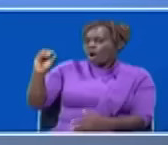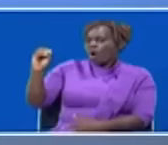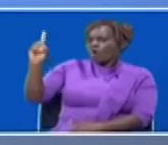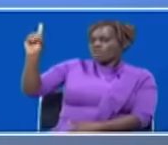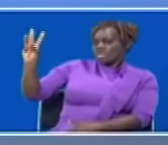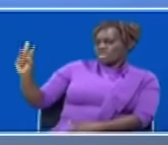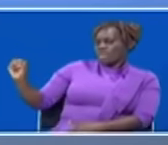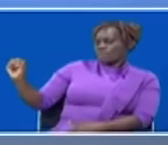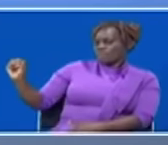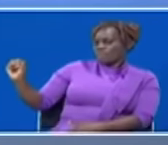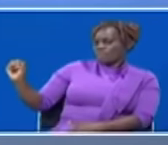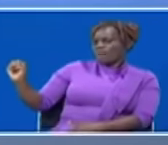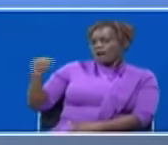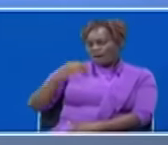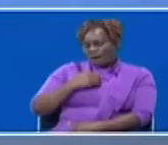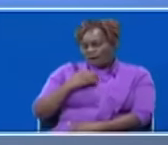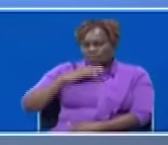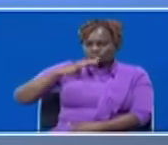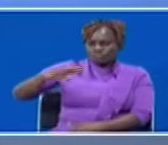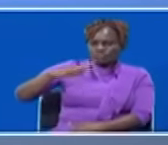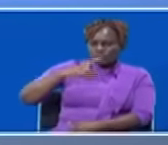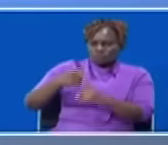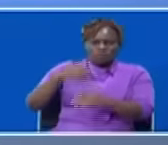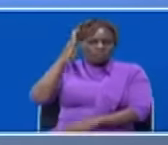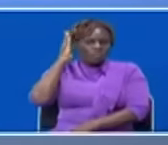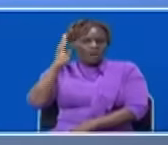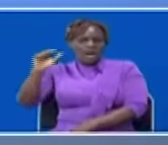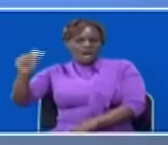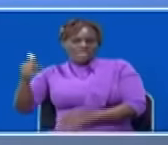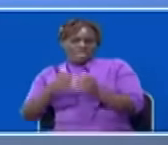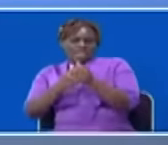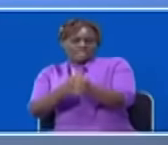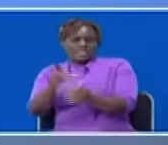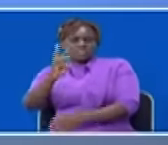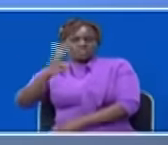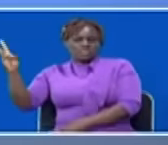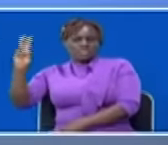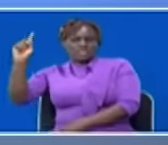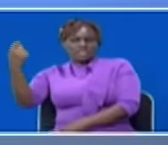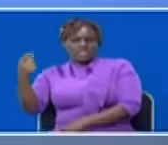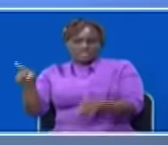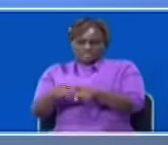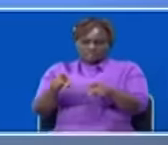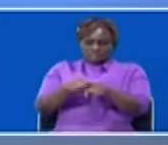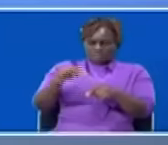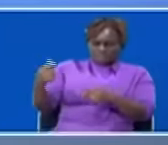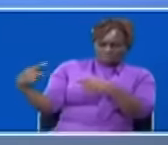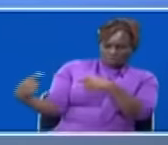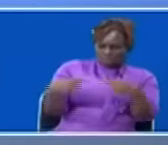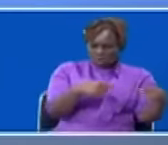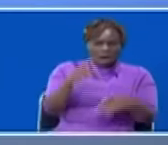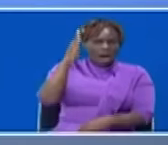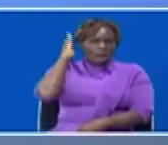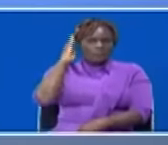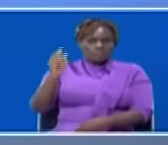Democratic Movement. There was a press statement from Ababu Namwamba and other leaders from Western Kenya. And then there were the rebuttals. We have Ababu Namwamba,